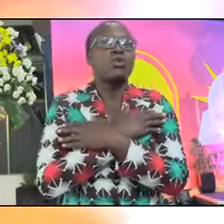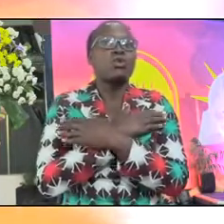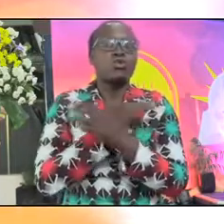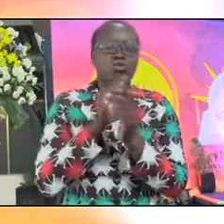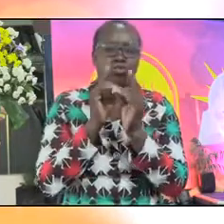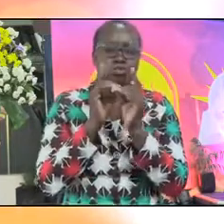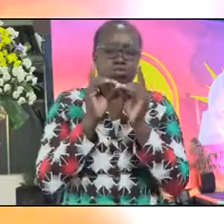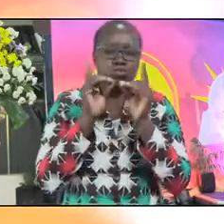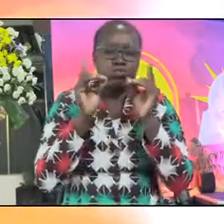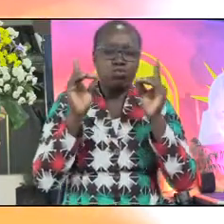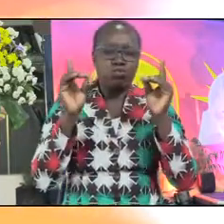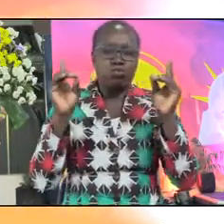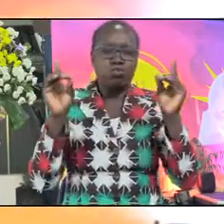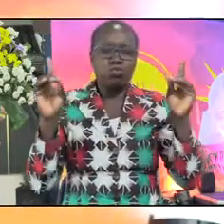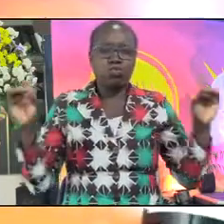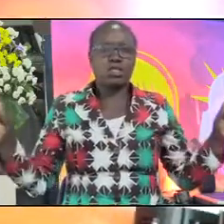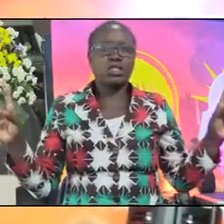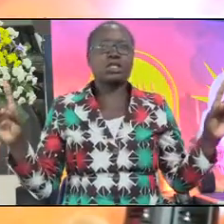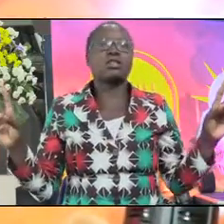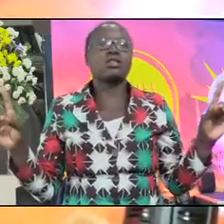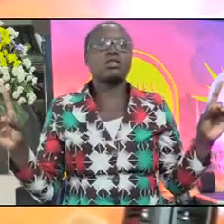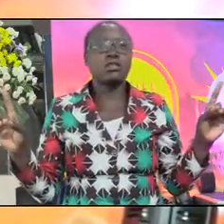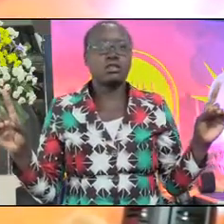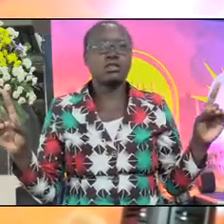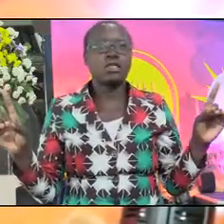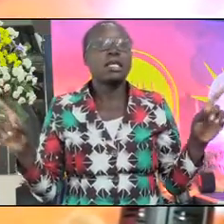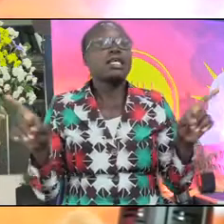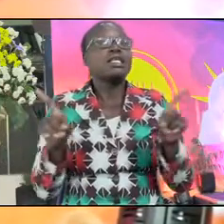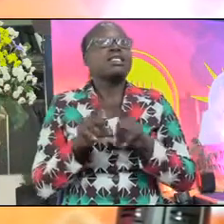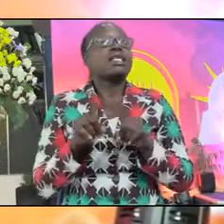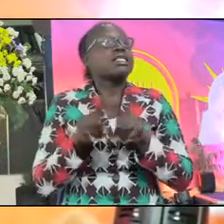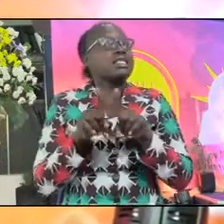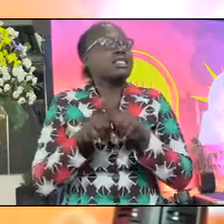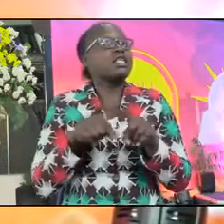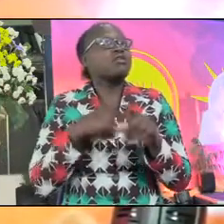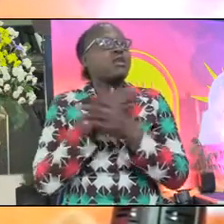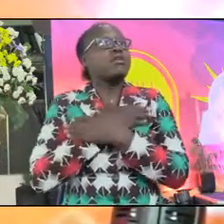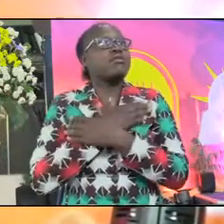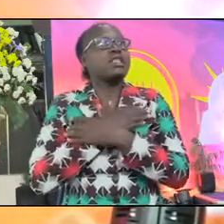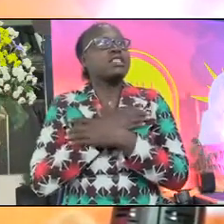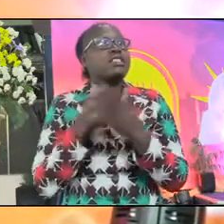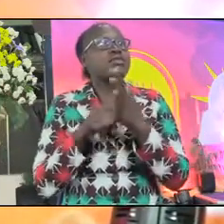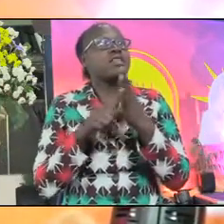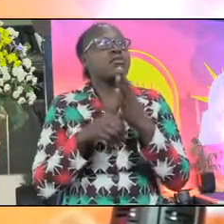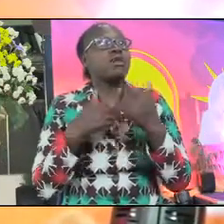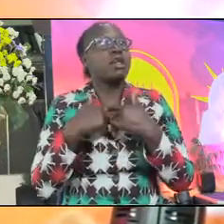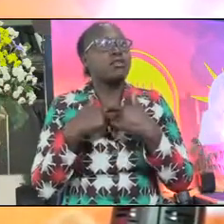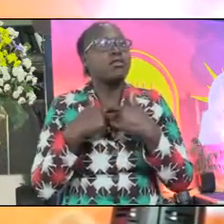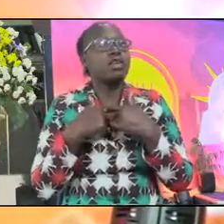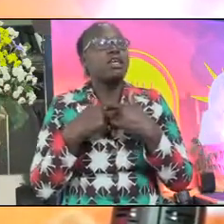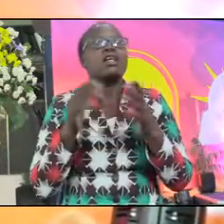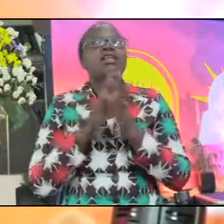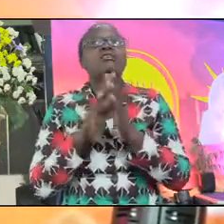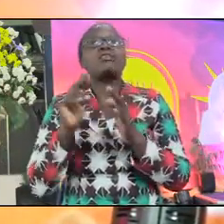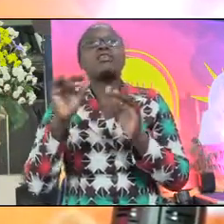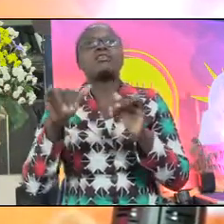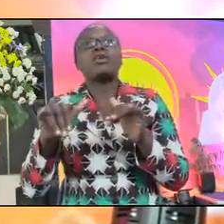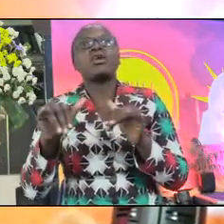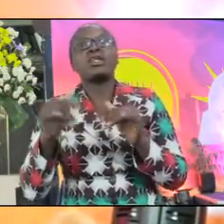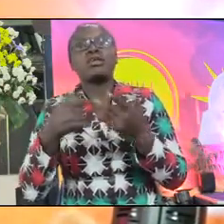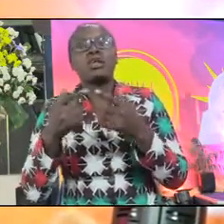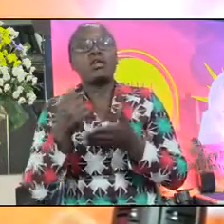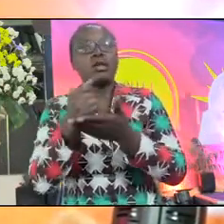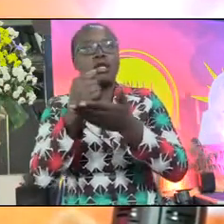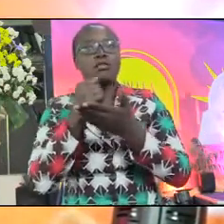at a distance. Are you listening to me? They're still my friends. If I get into trouble when I get to New York, they'll come to my